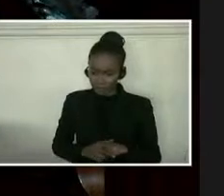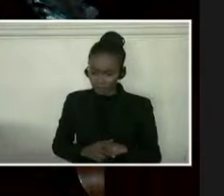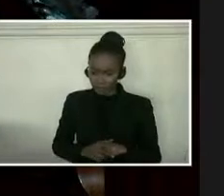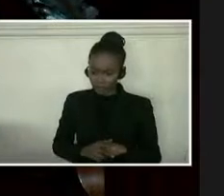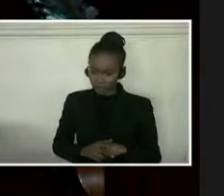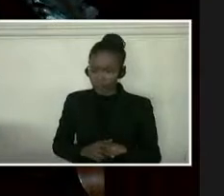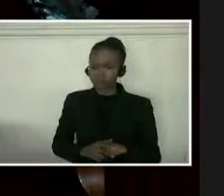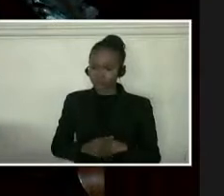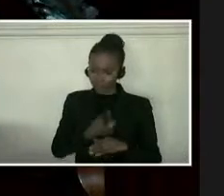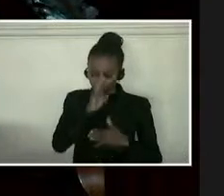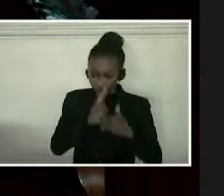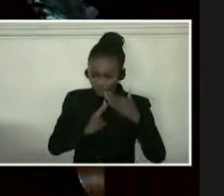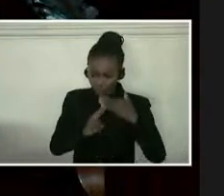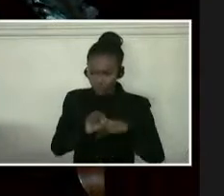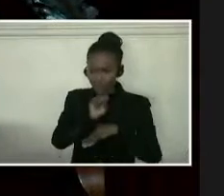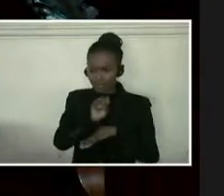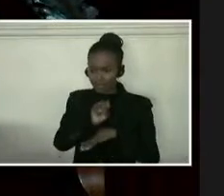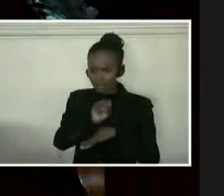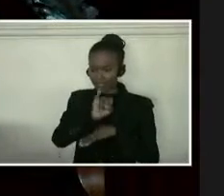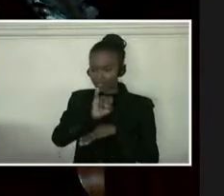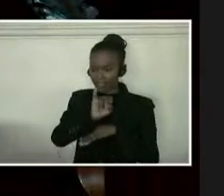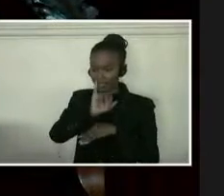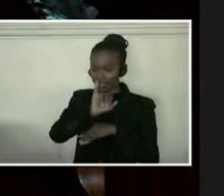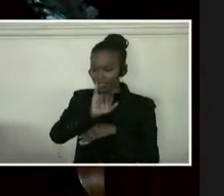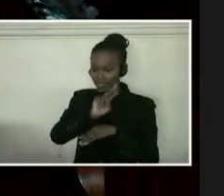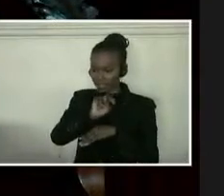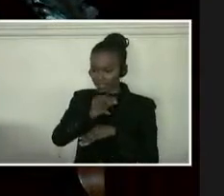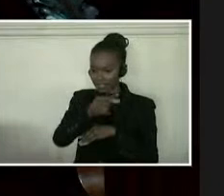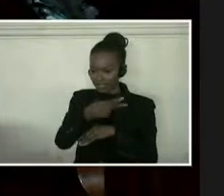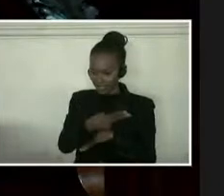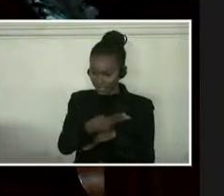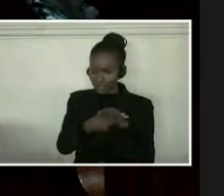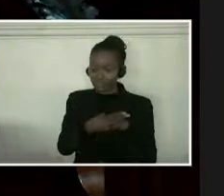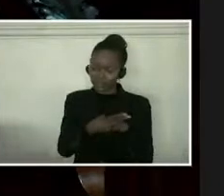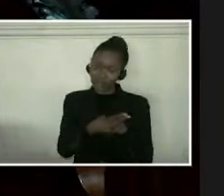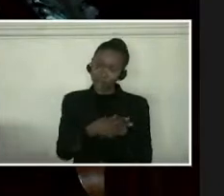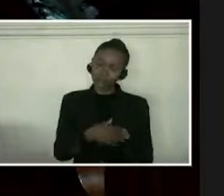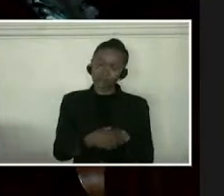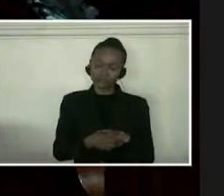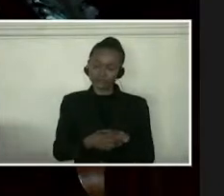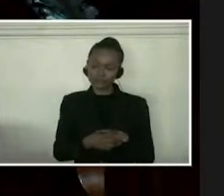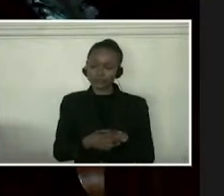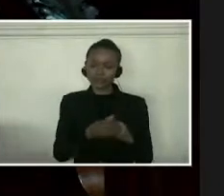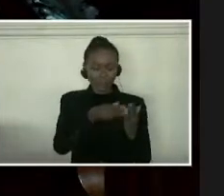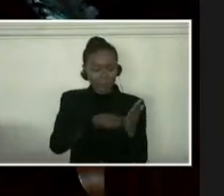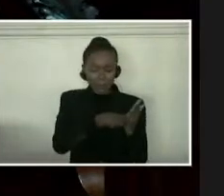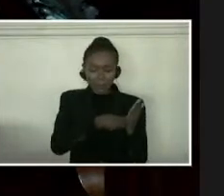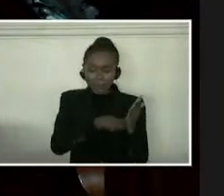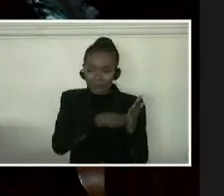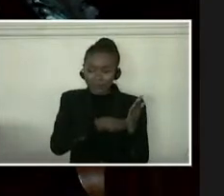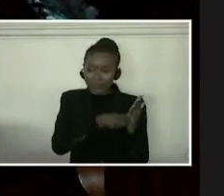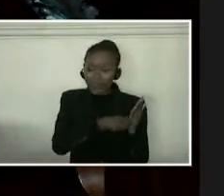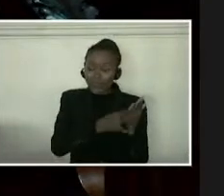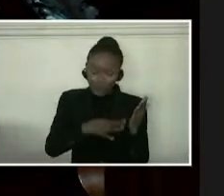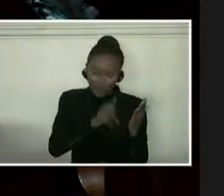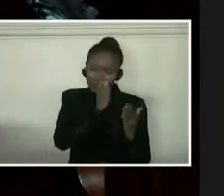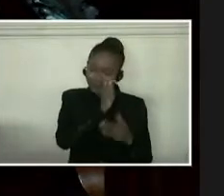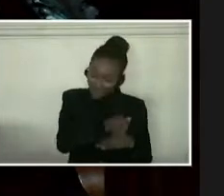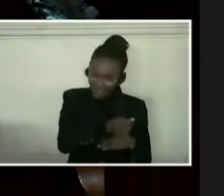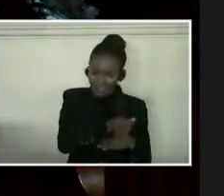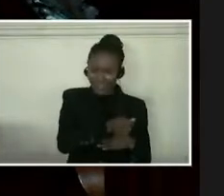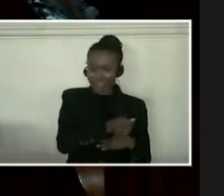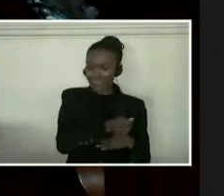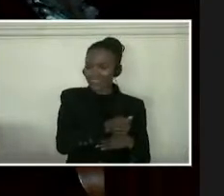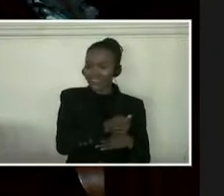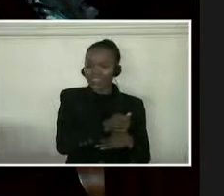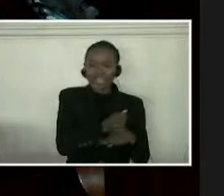honorable thing in terms of the magazine with no prepayment that is the policy and there is no way of